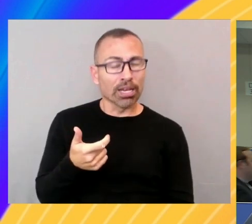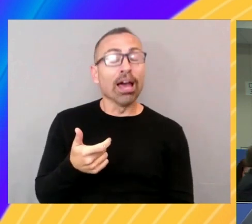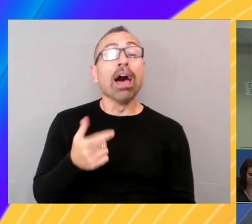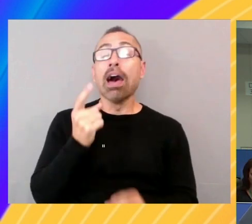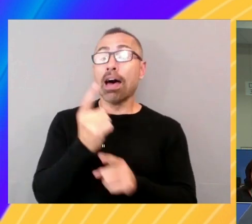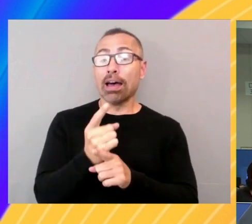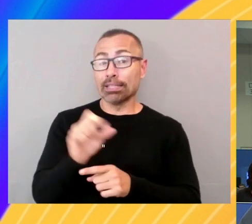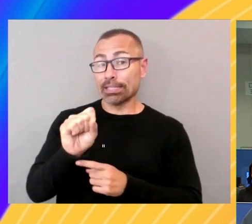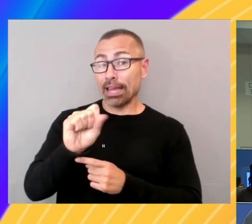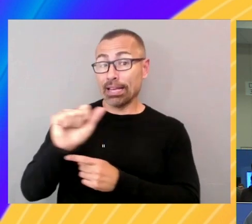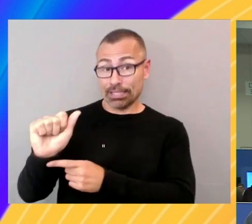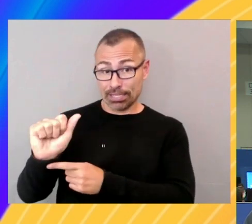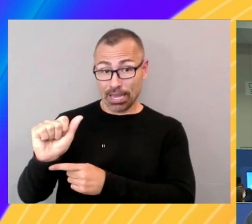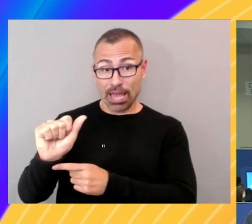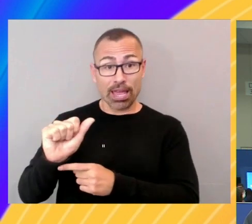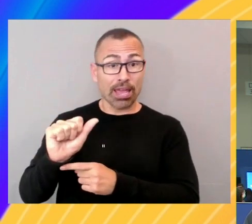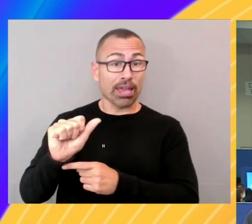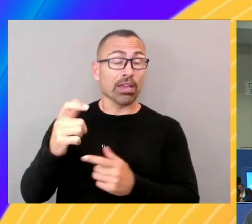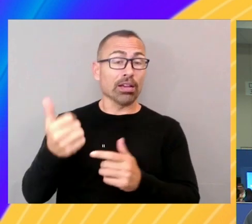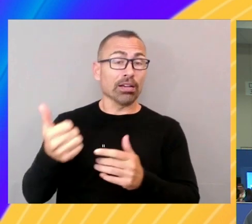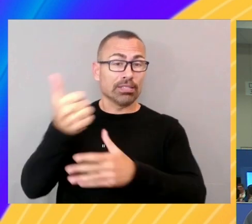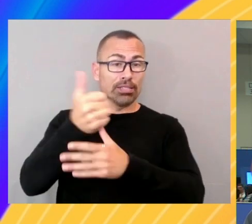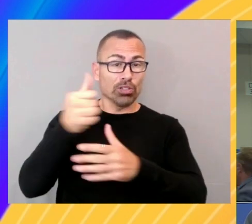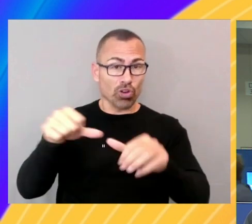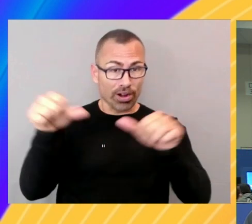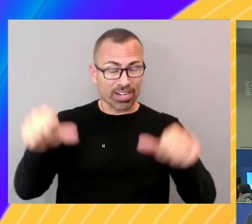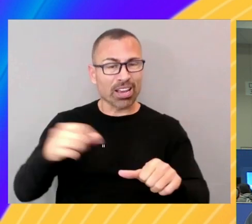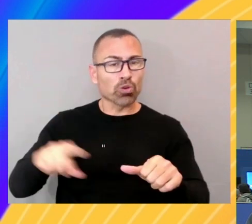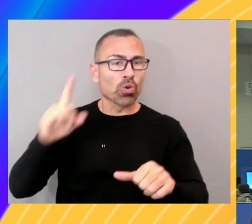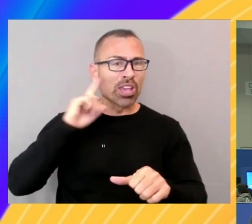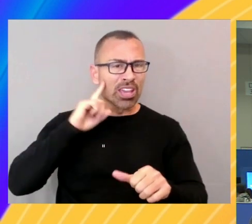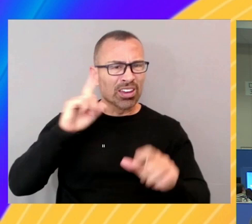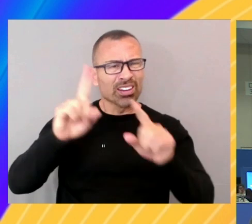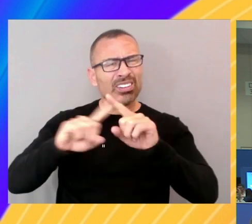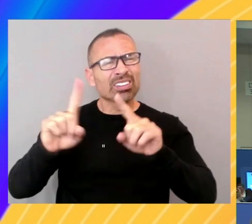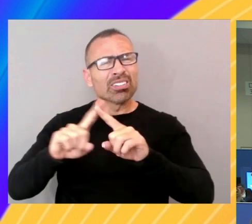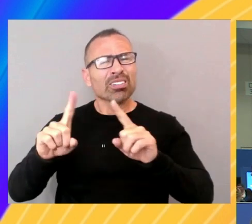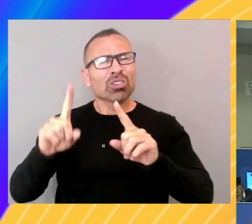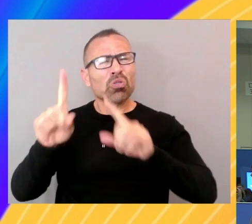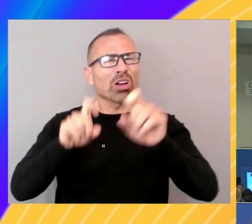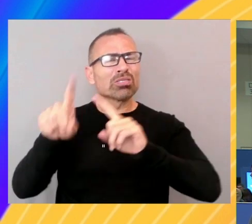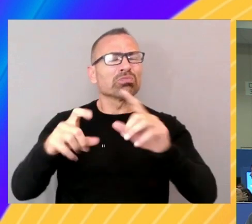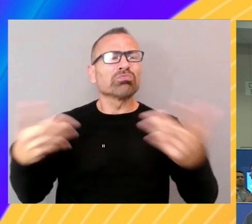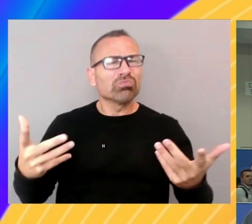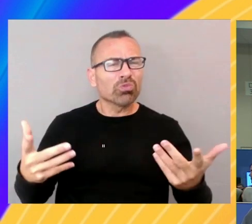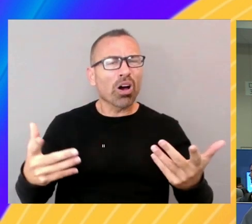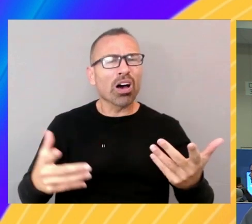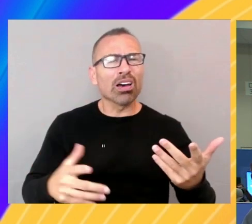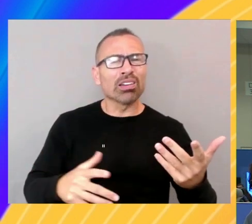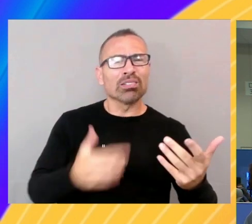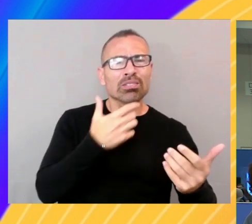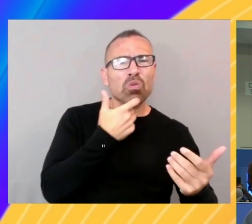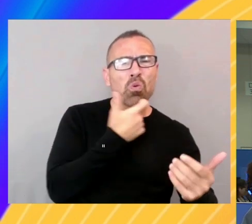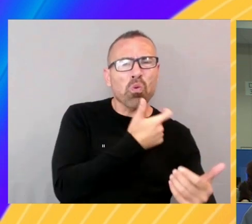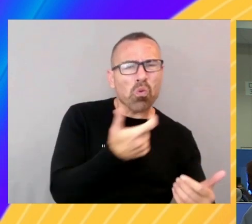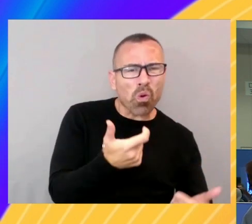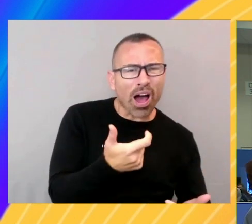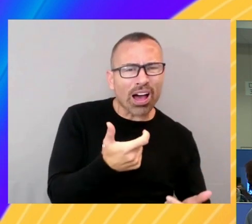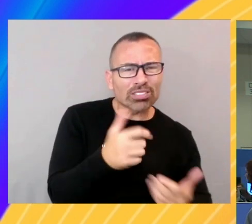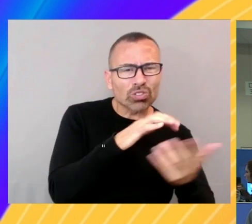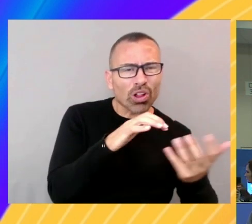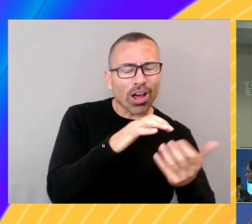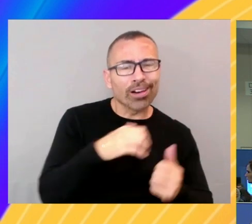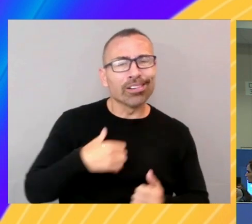between CloudWatch and CloudTrail? Yeah. And I always say CloudTrail is like, imagine the magnifying glass, the private